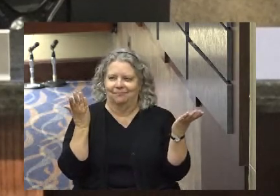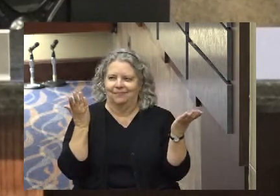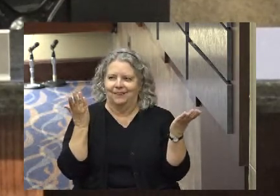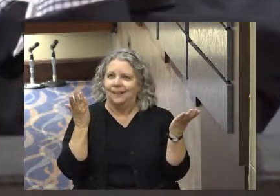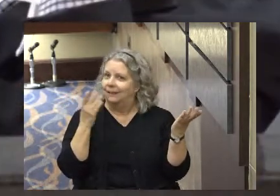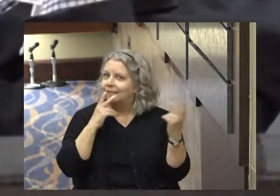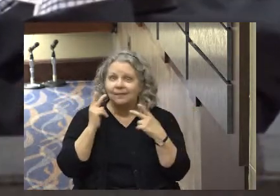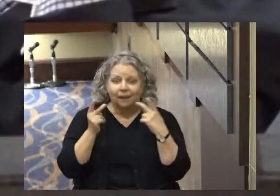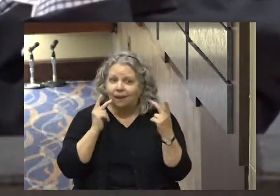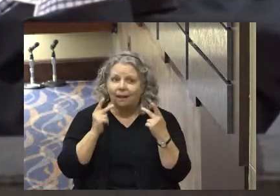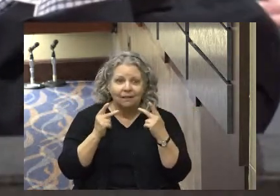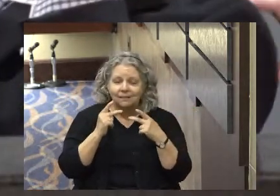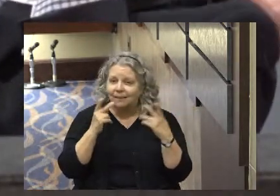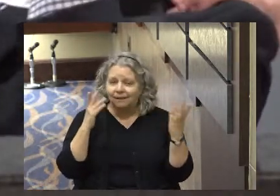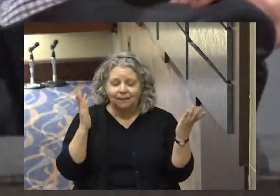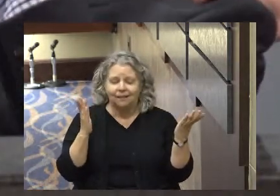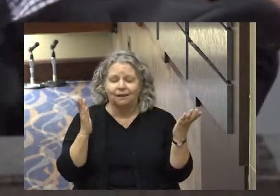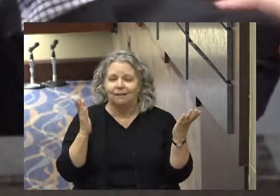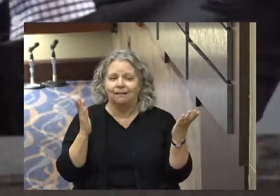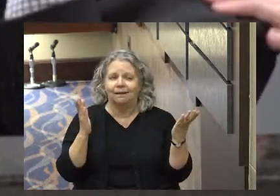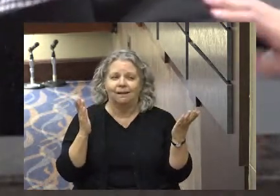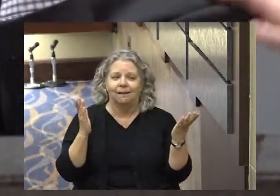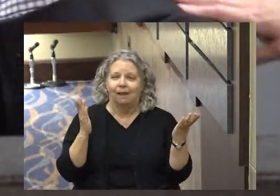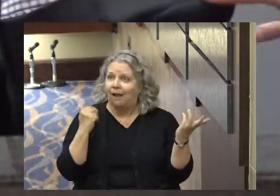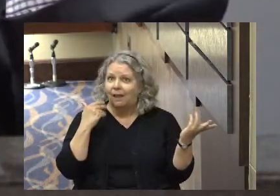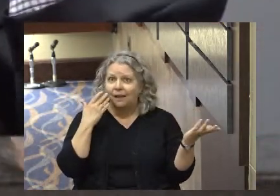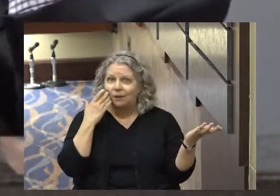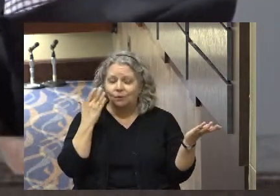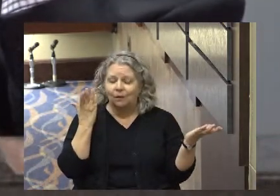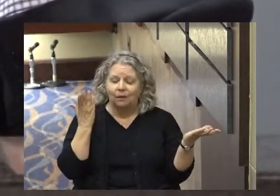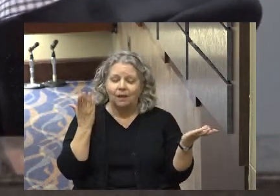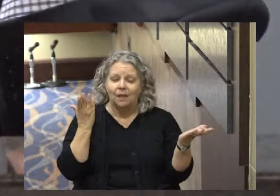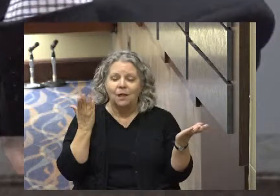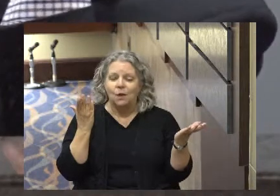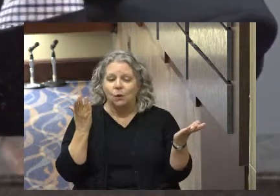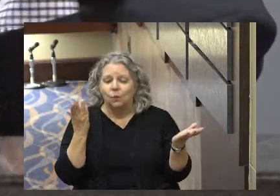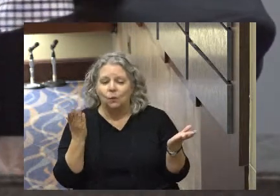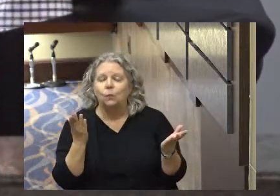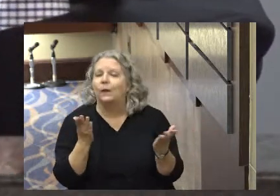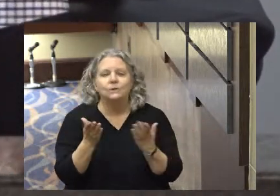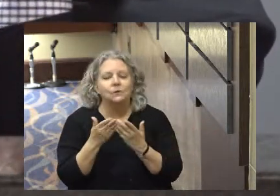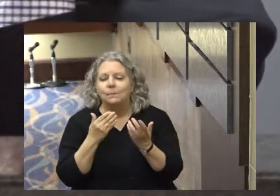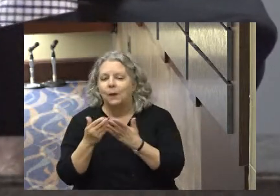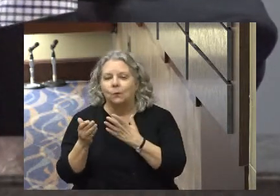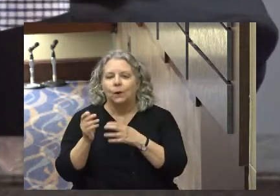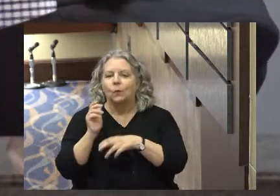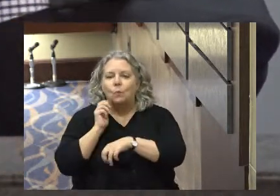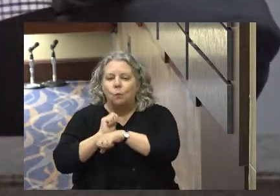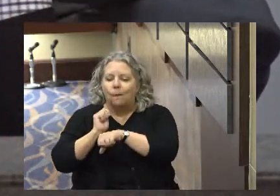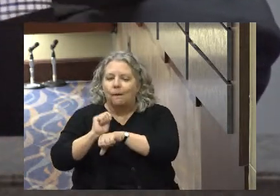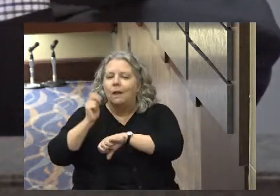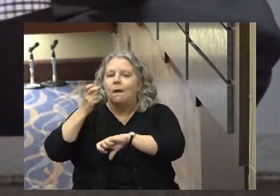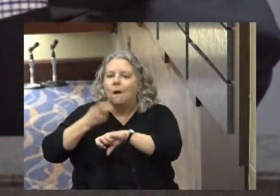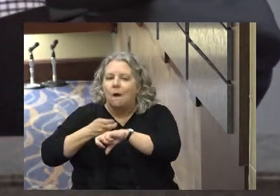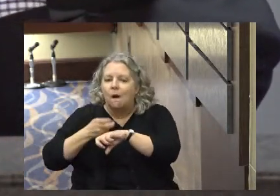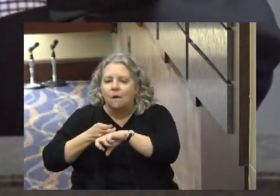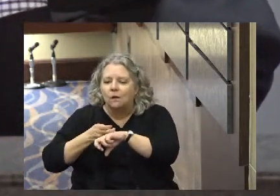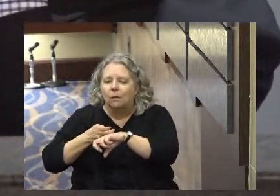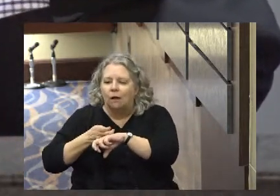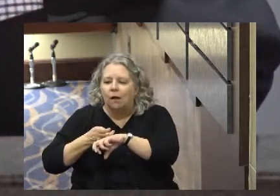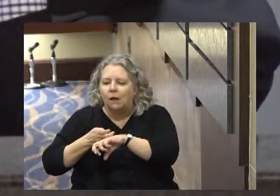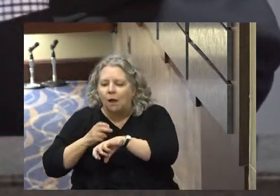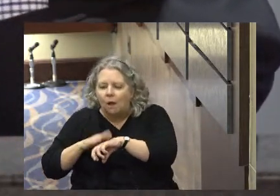See, it's some cancer, man, I'm telling you. I know. Whether in the trenches or celebrating big wins,